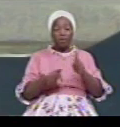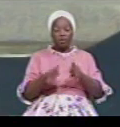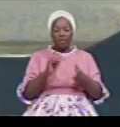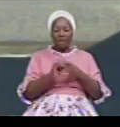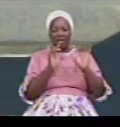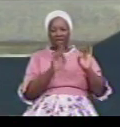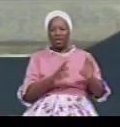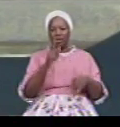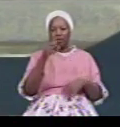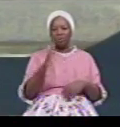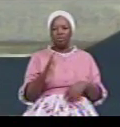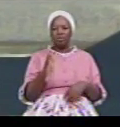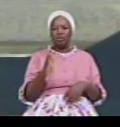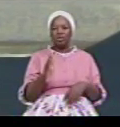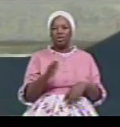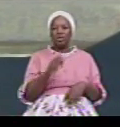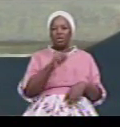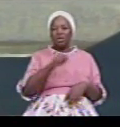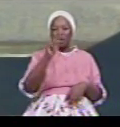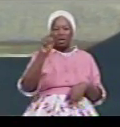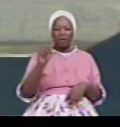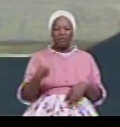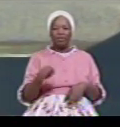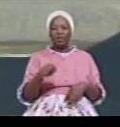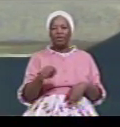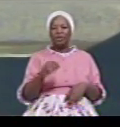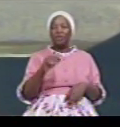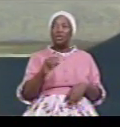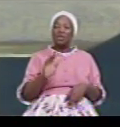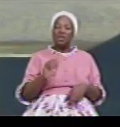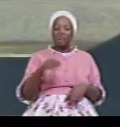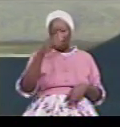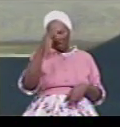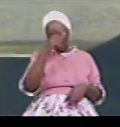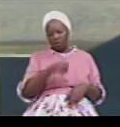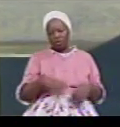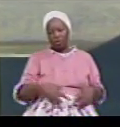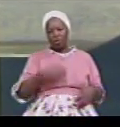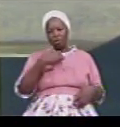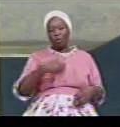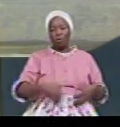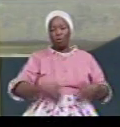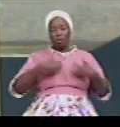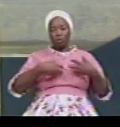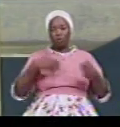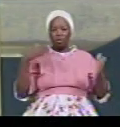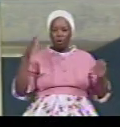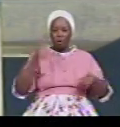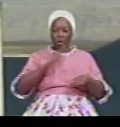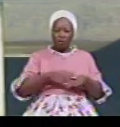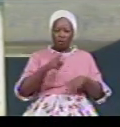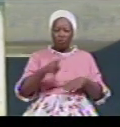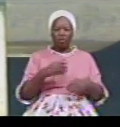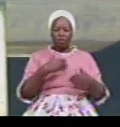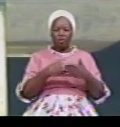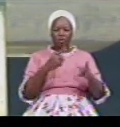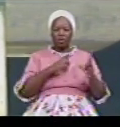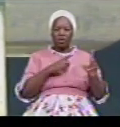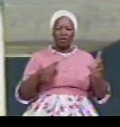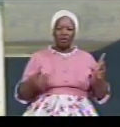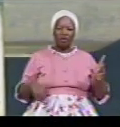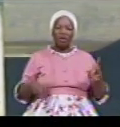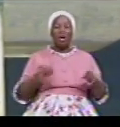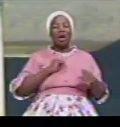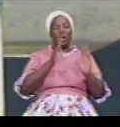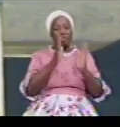God. Therefore is wrath upon thee before the Lord. I pray God